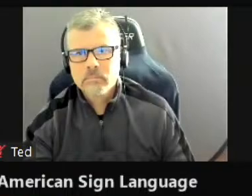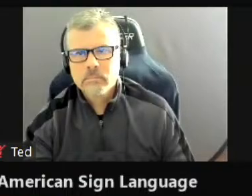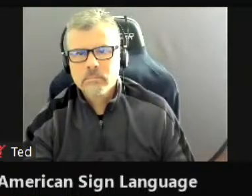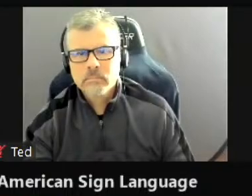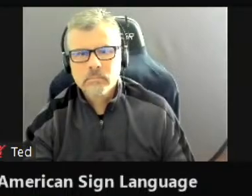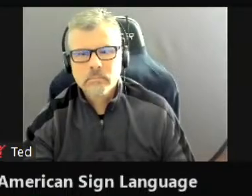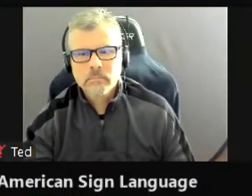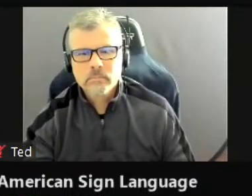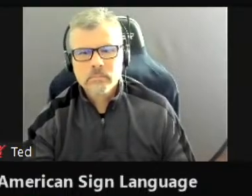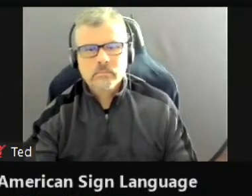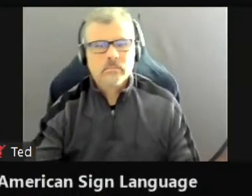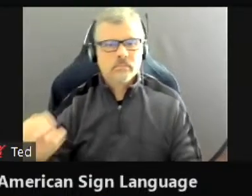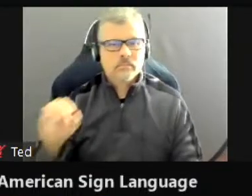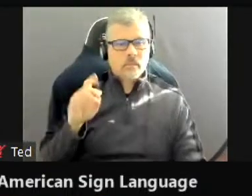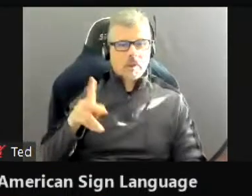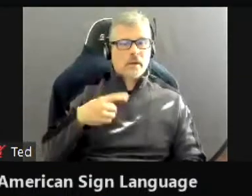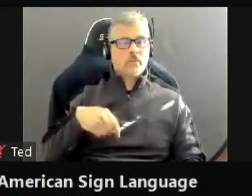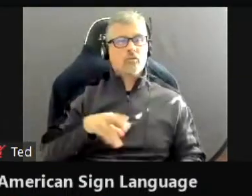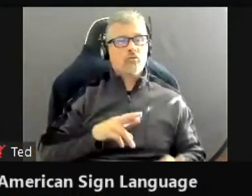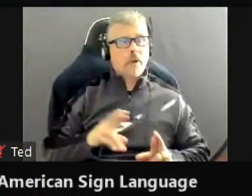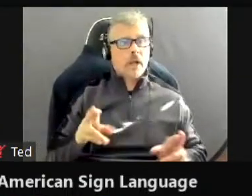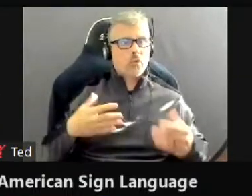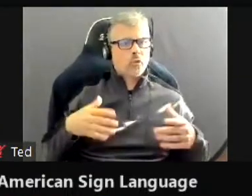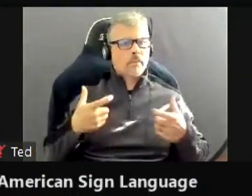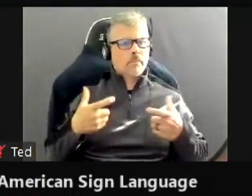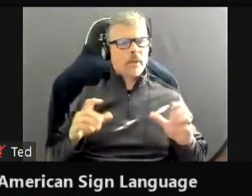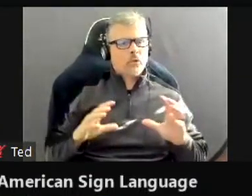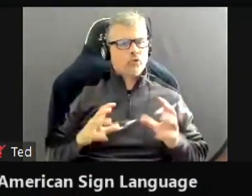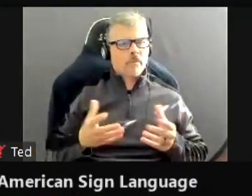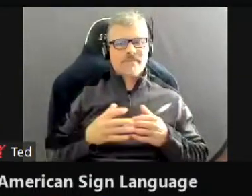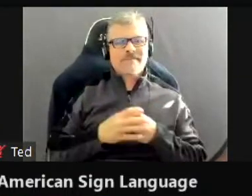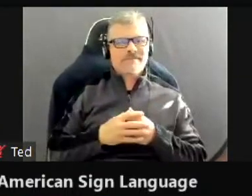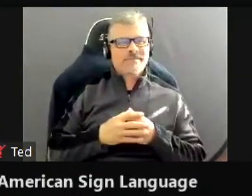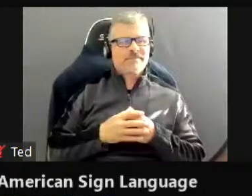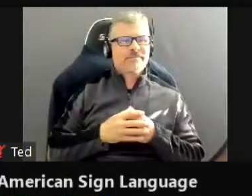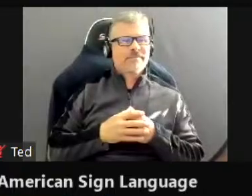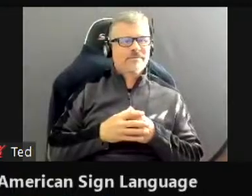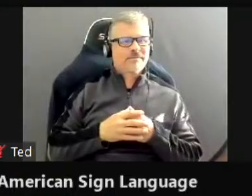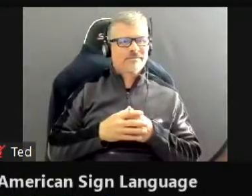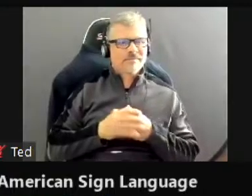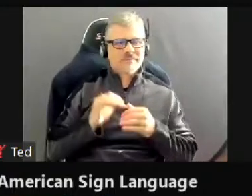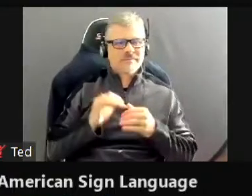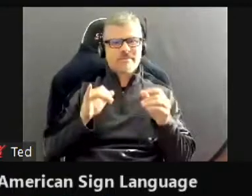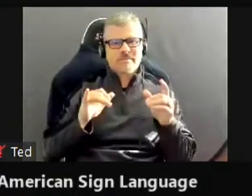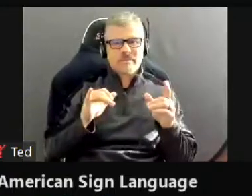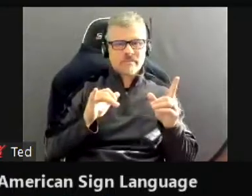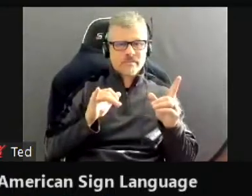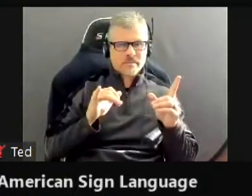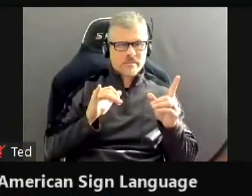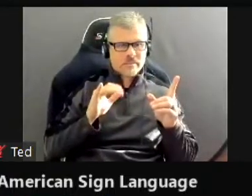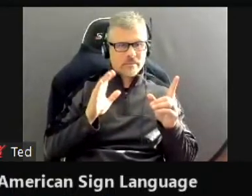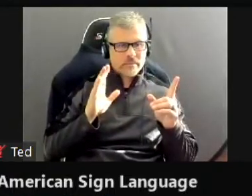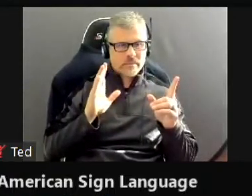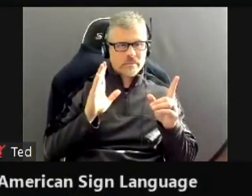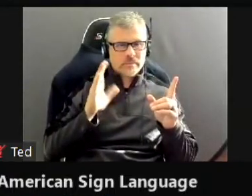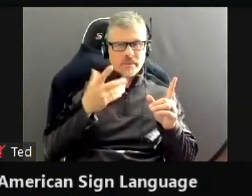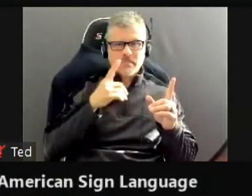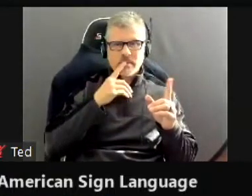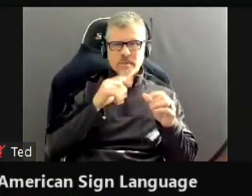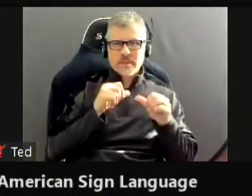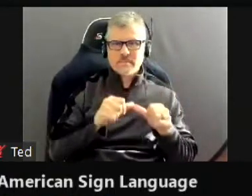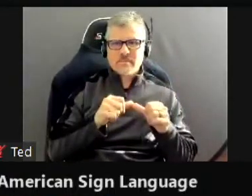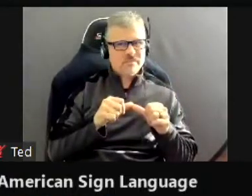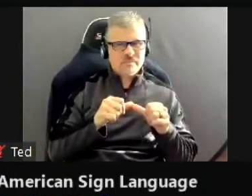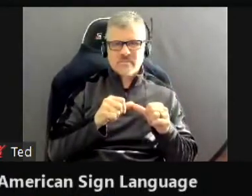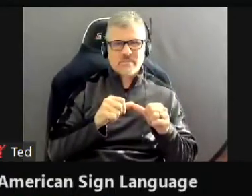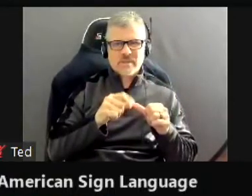All right, we're ready. We're a pretty big group, and looks like we we haven't stayed entirely consistent week to week, month to month, but